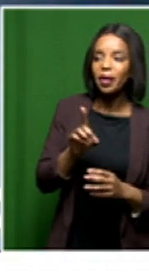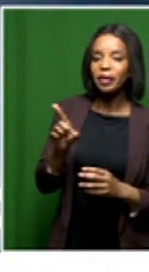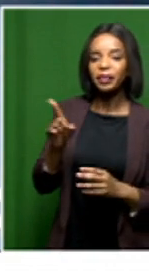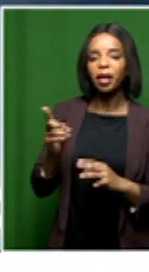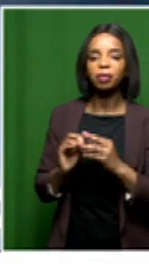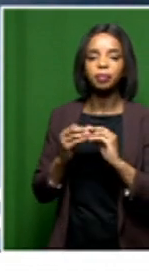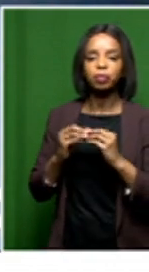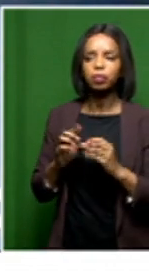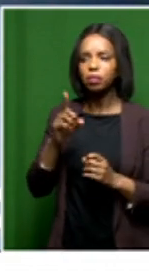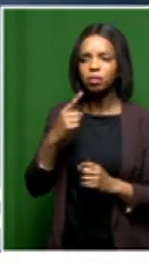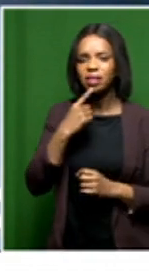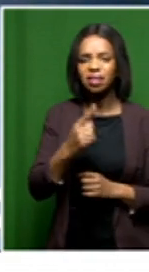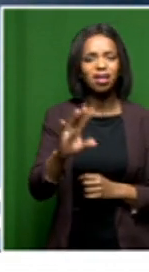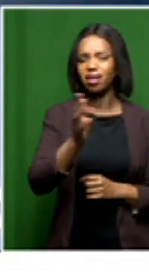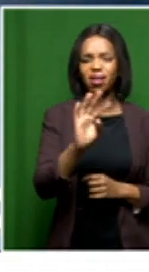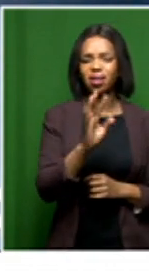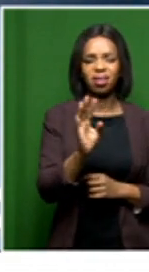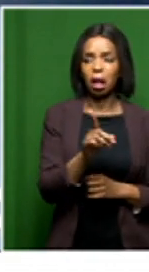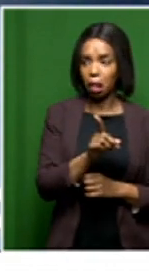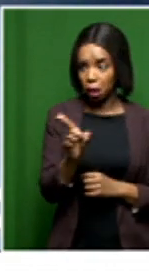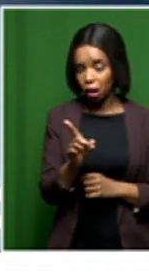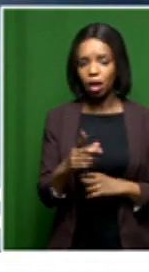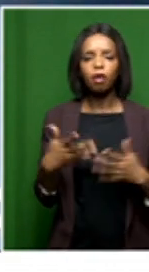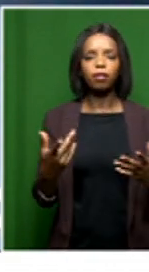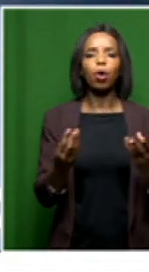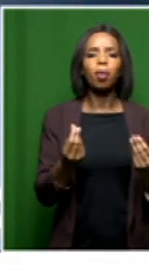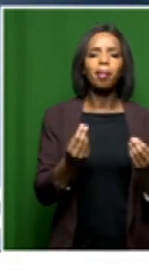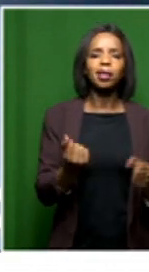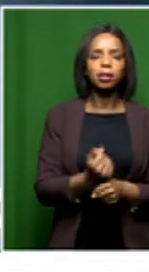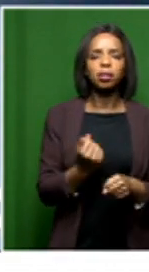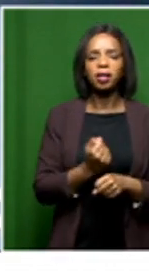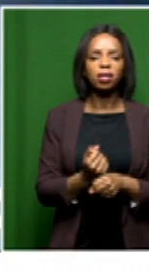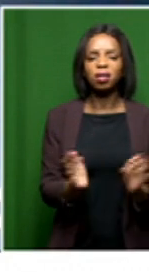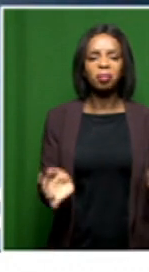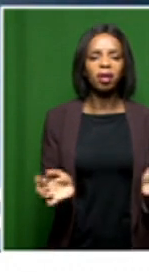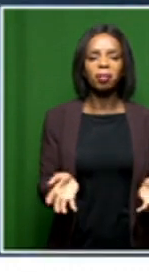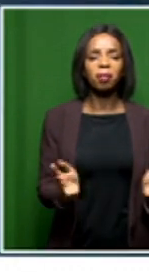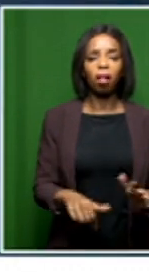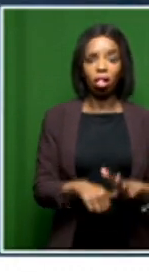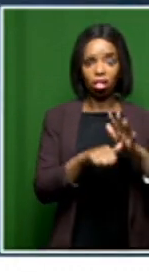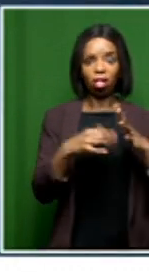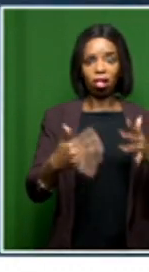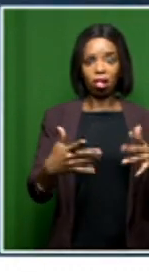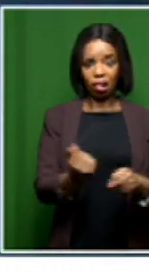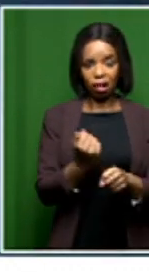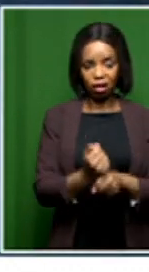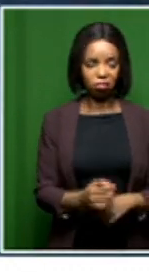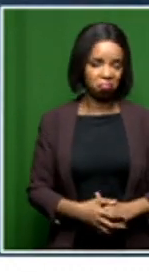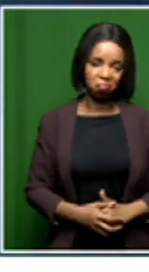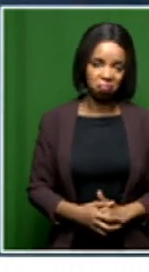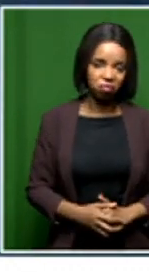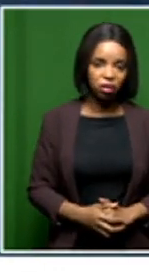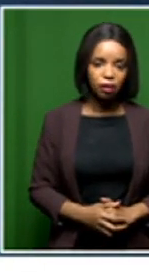saying is that this is just a money-making scheme. Your response to that? I think the statistics that I've